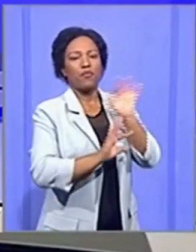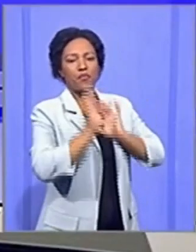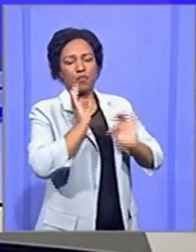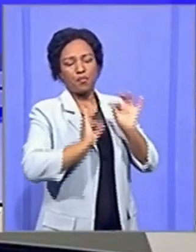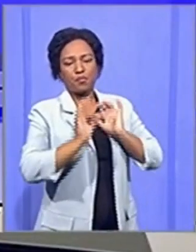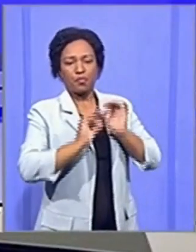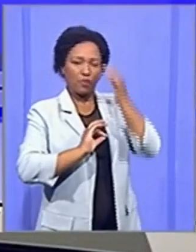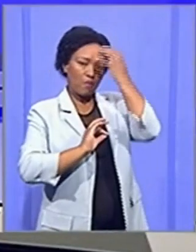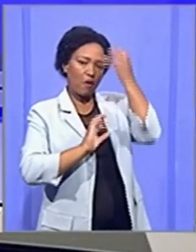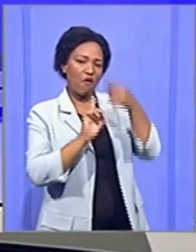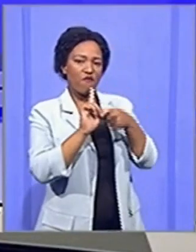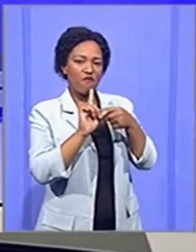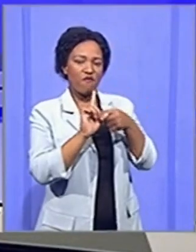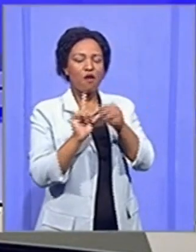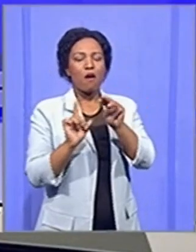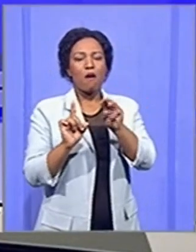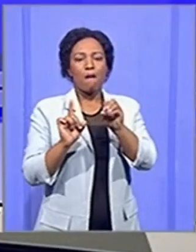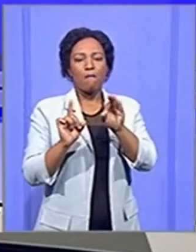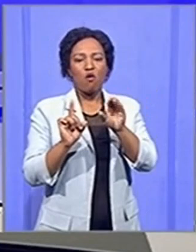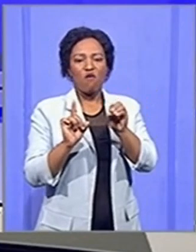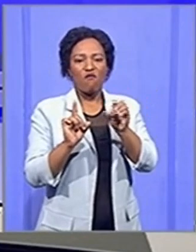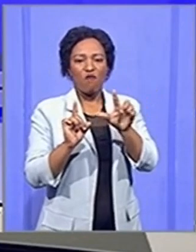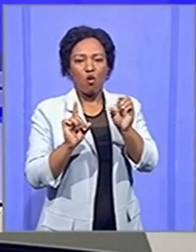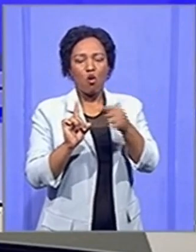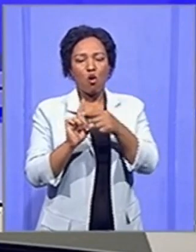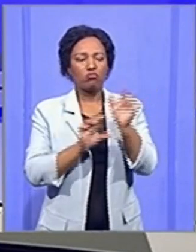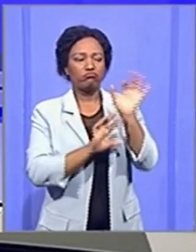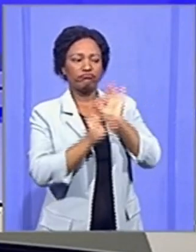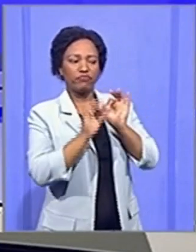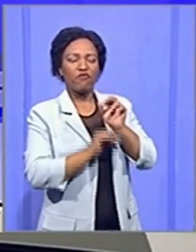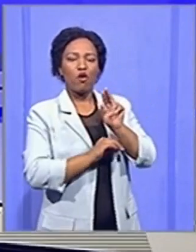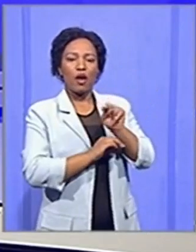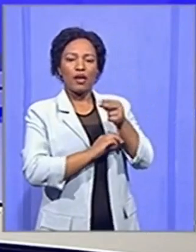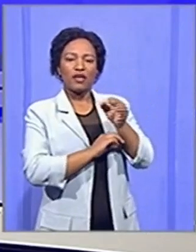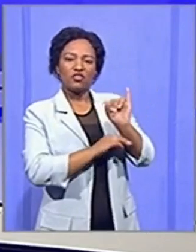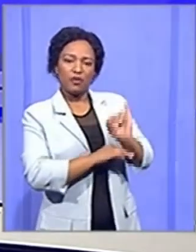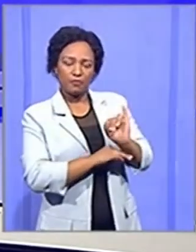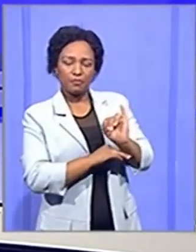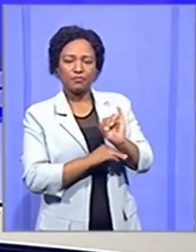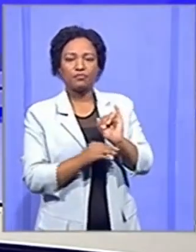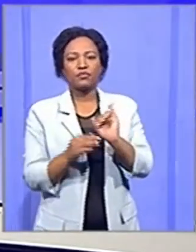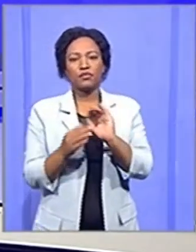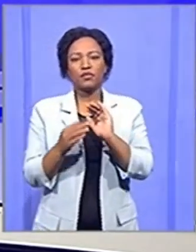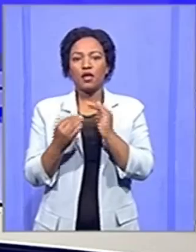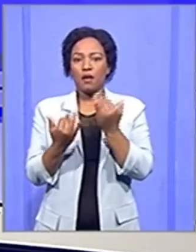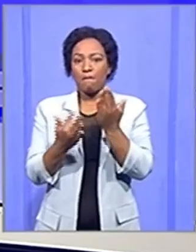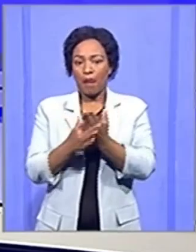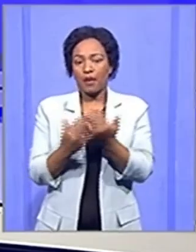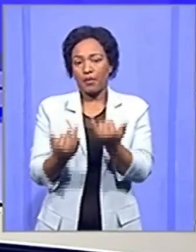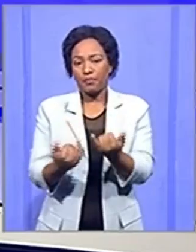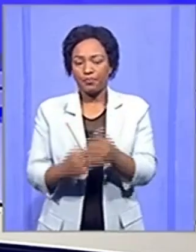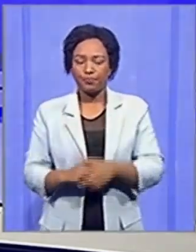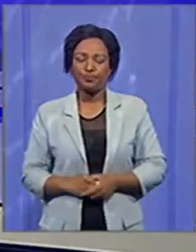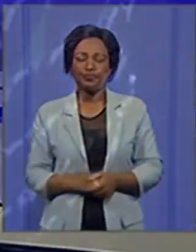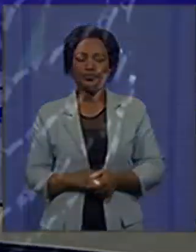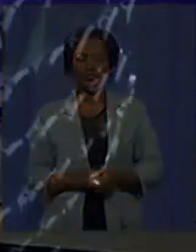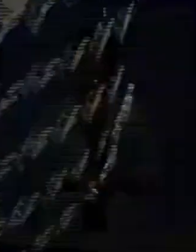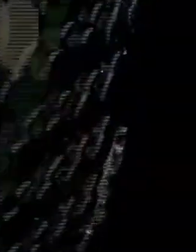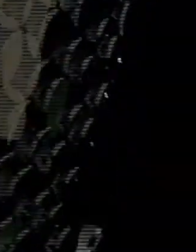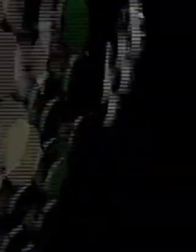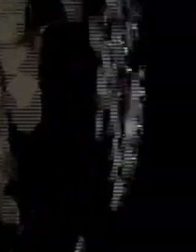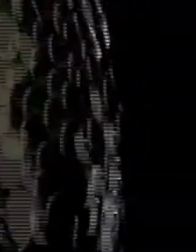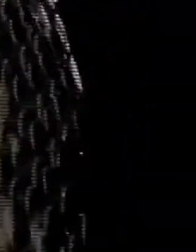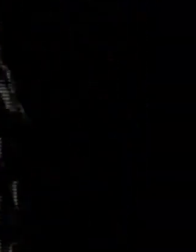gago moprofesara Nathaniel Mofolo ka kgang eo ya NHI a reng kwa bagwebing.